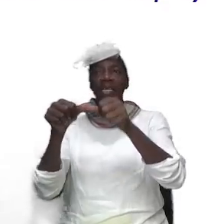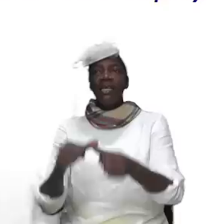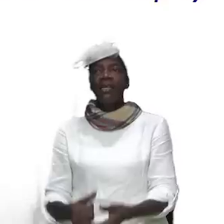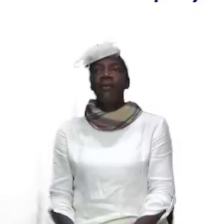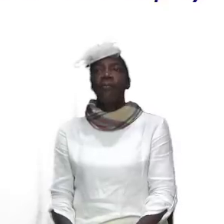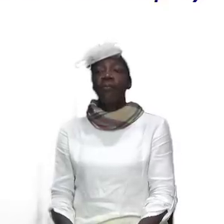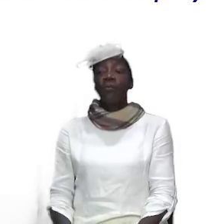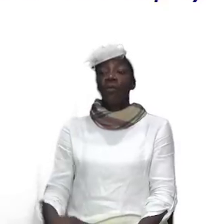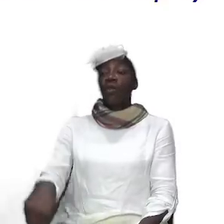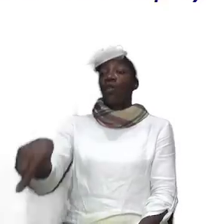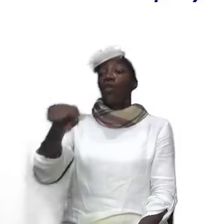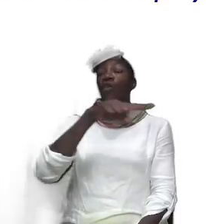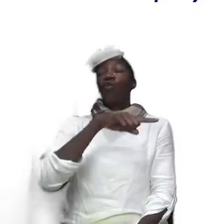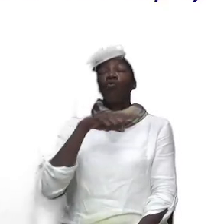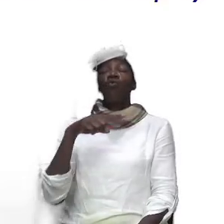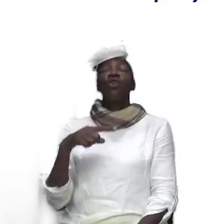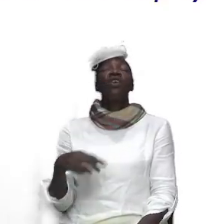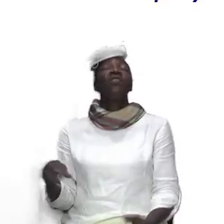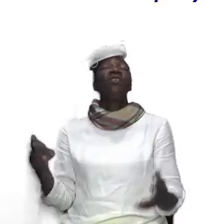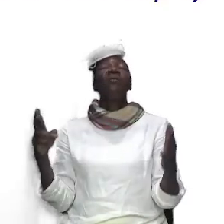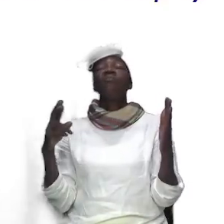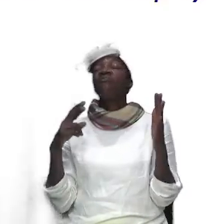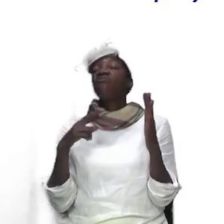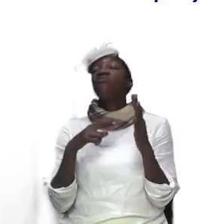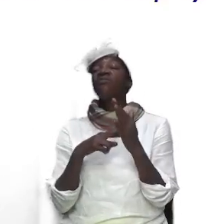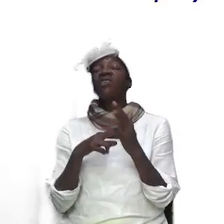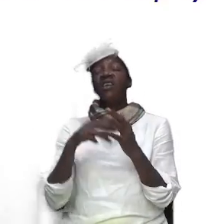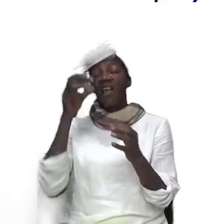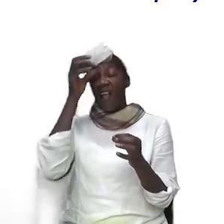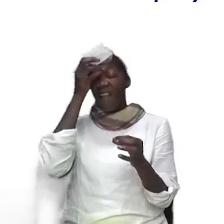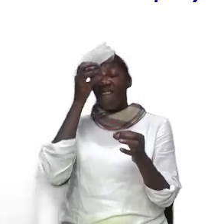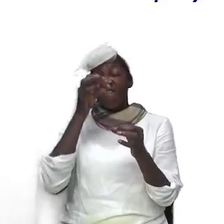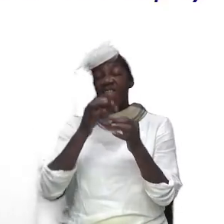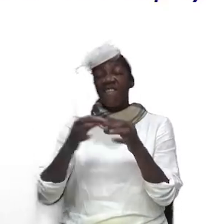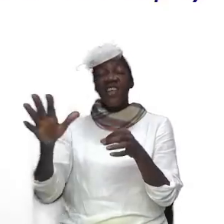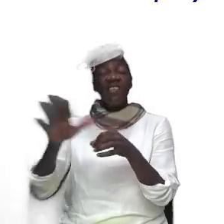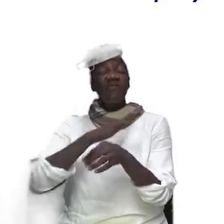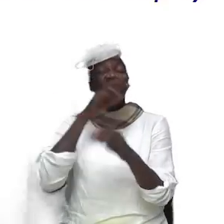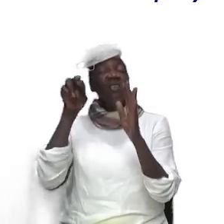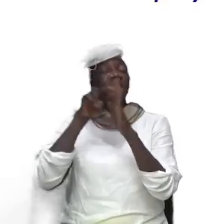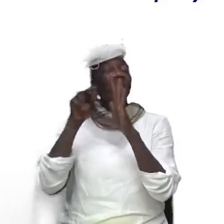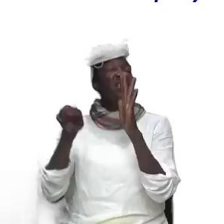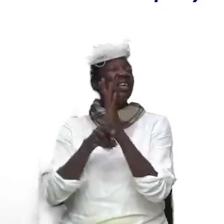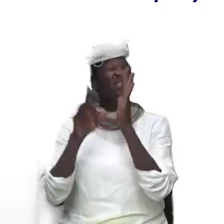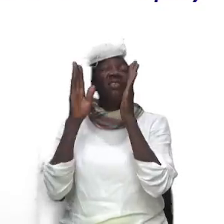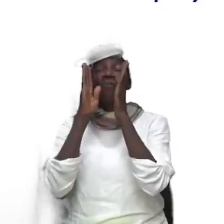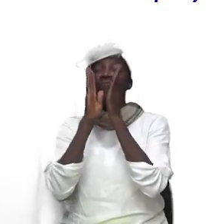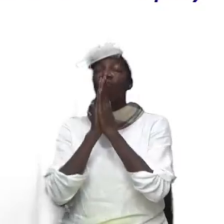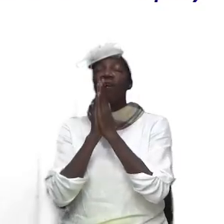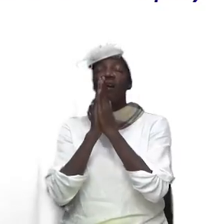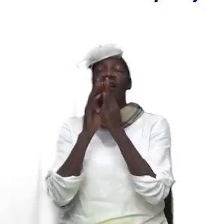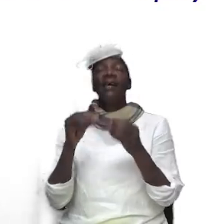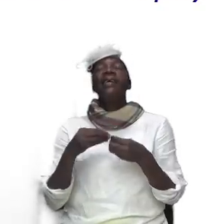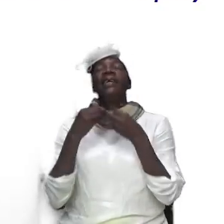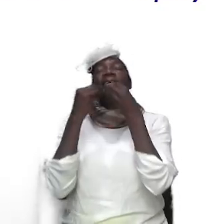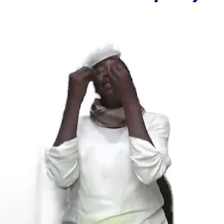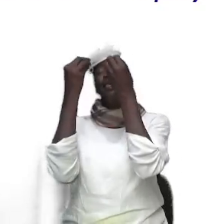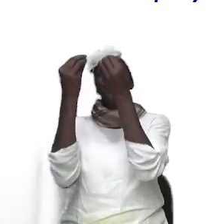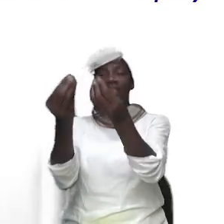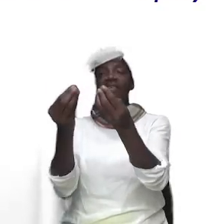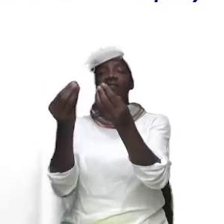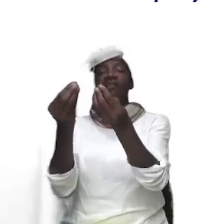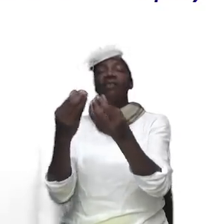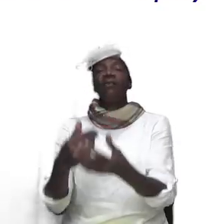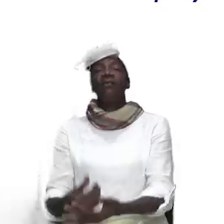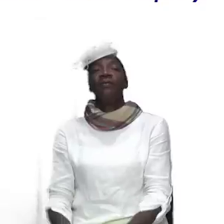are going to be repaid for our faithfulness in prayer and in giving.